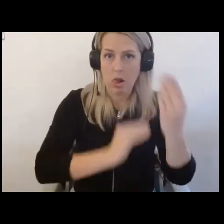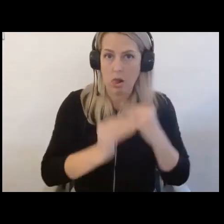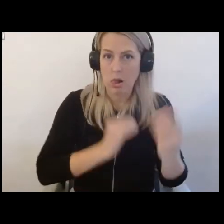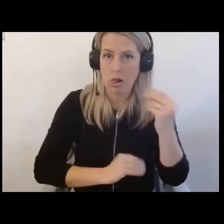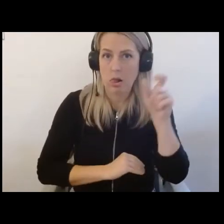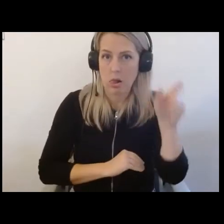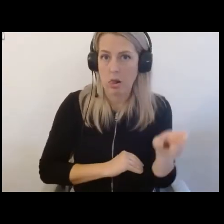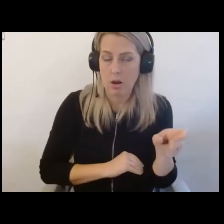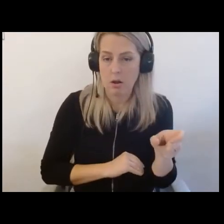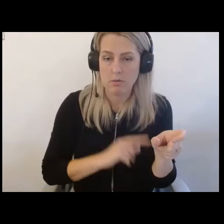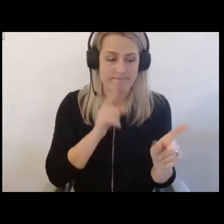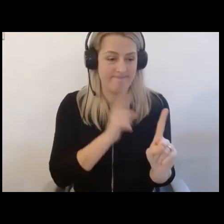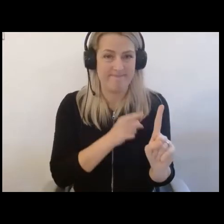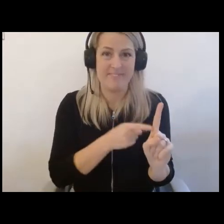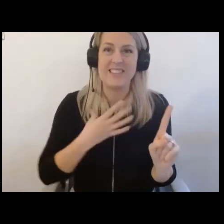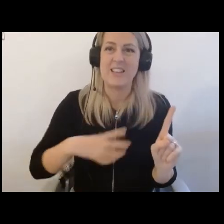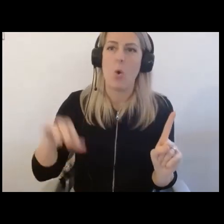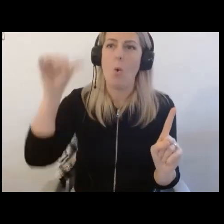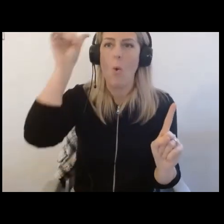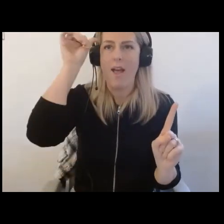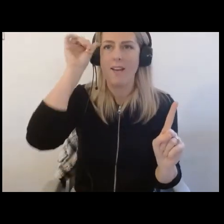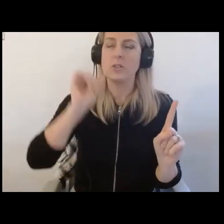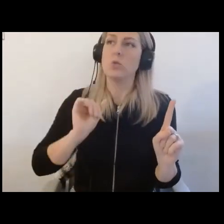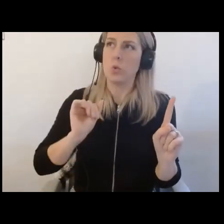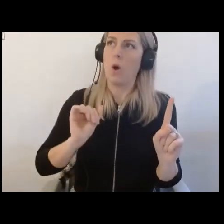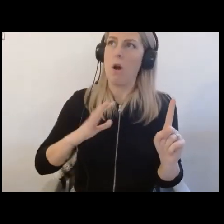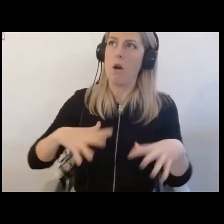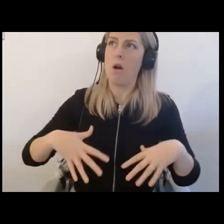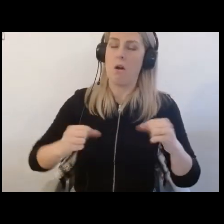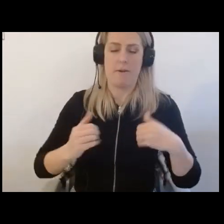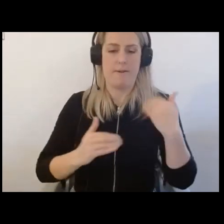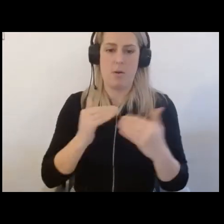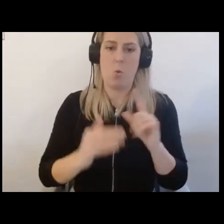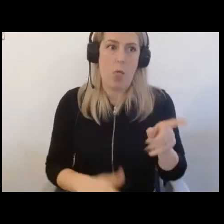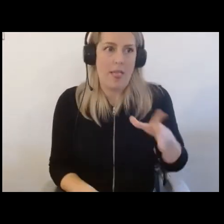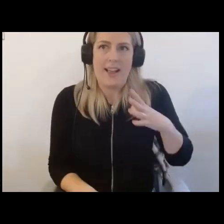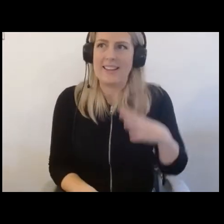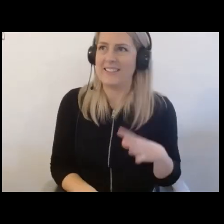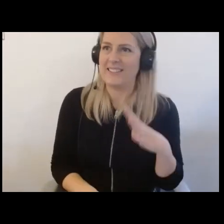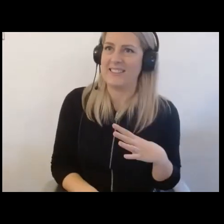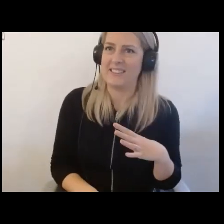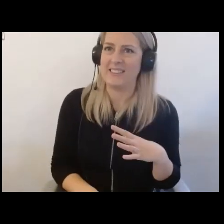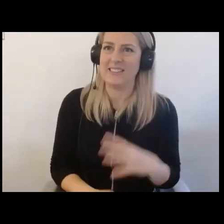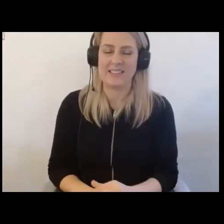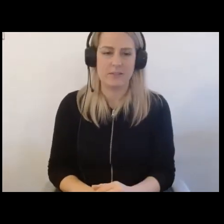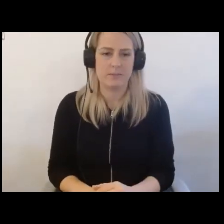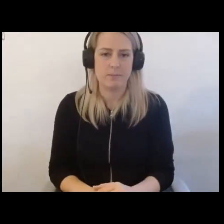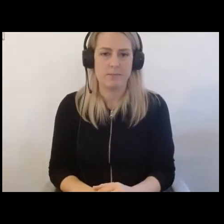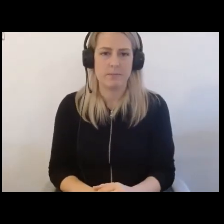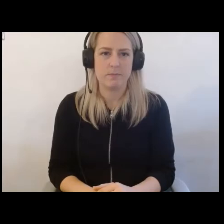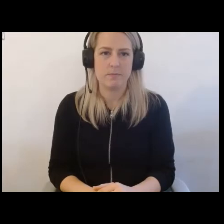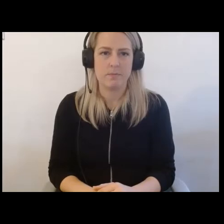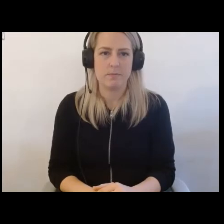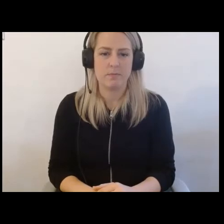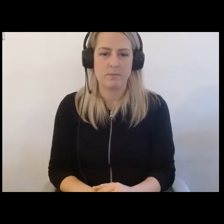you just need that awareness to get going. As Rick said, if you don't know what you don't know, and you need more than just somebody saying there is